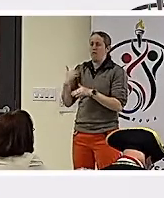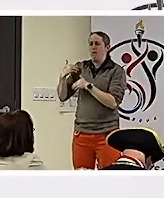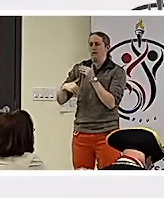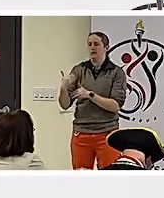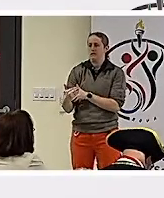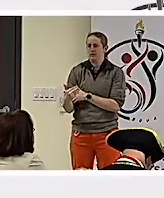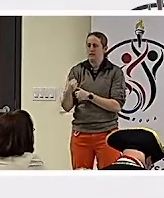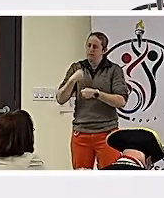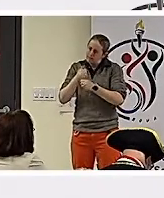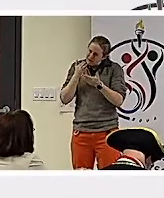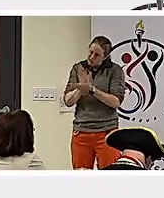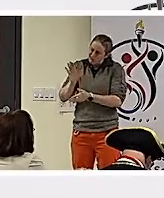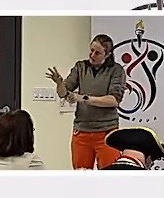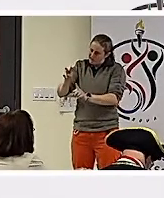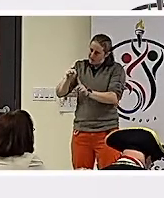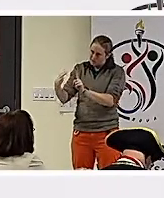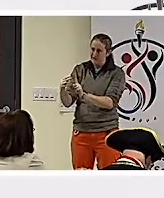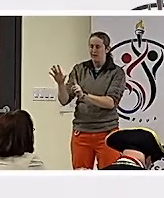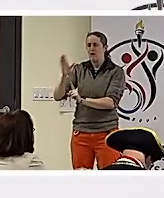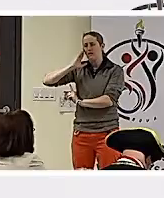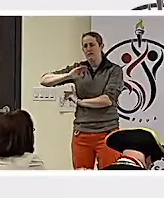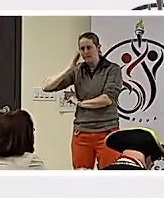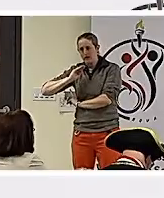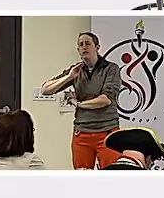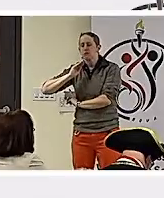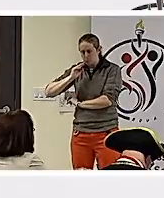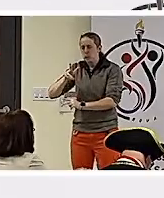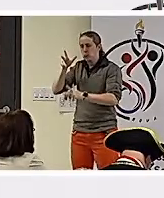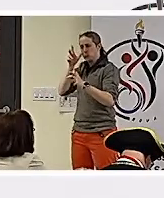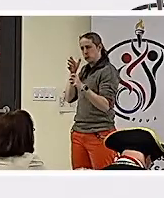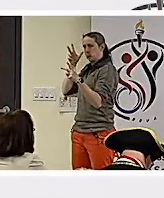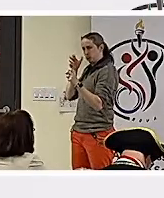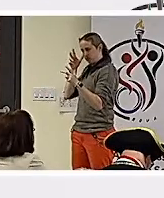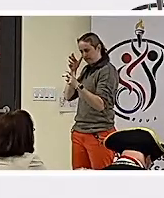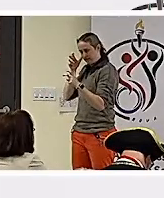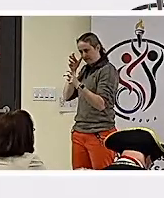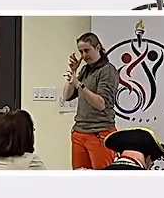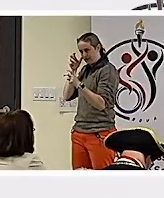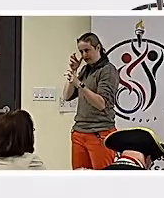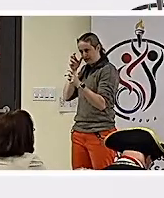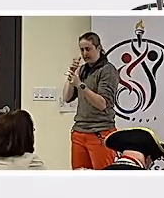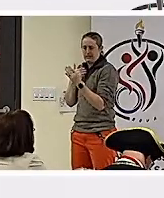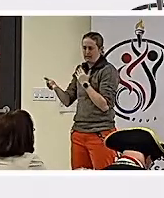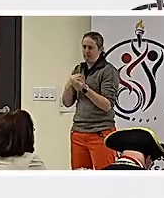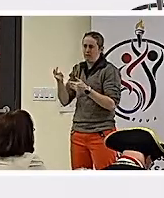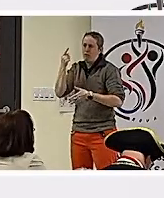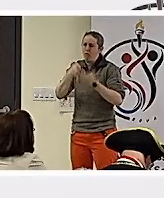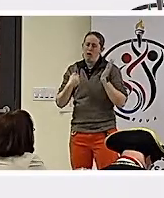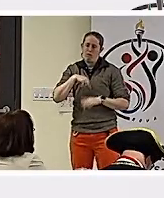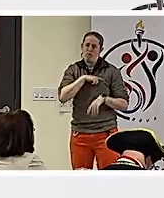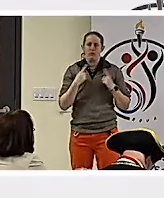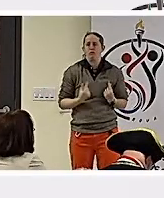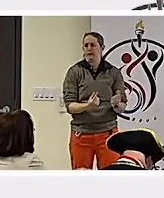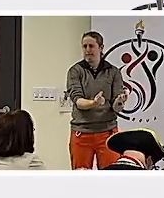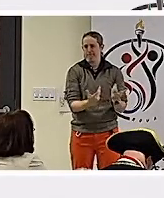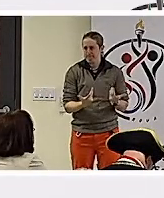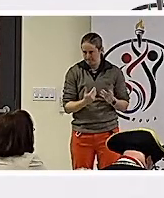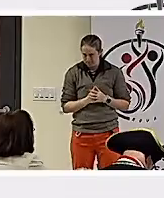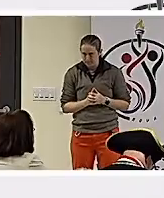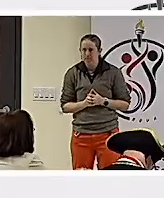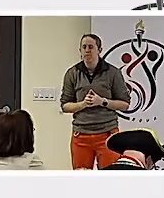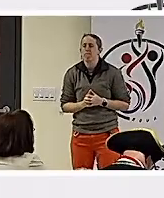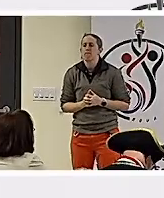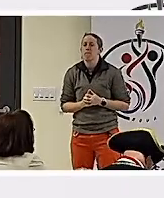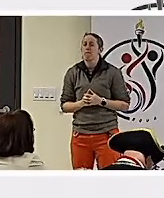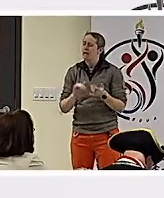that their perspectives and experiences are considered in all the work that we do. One way this happens